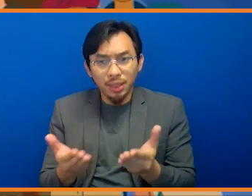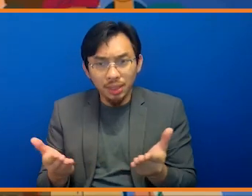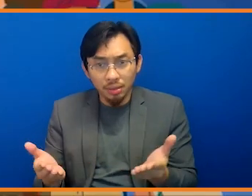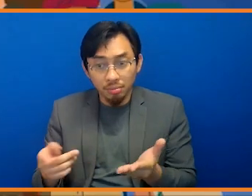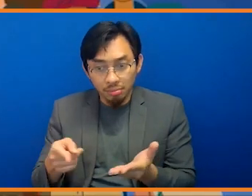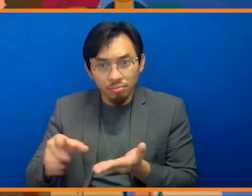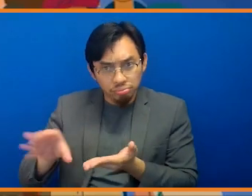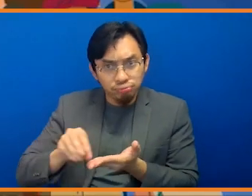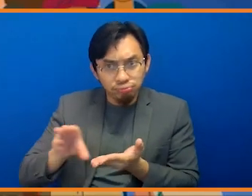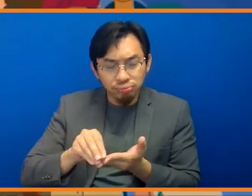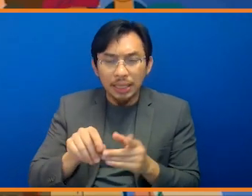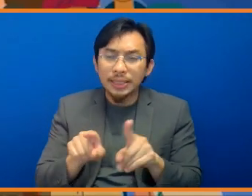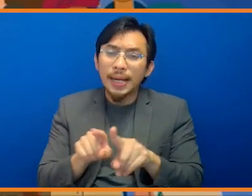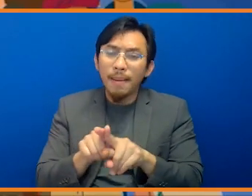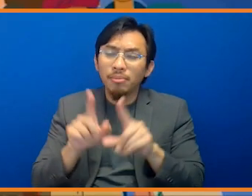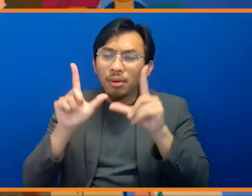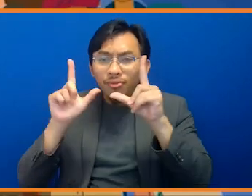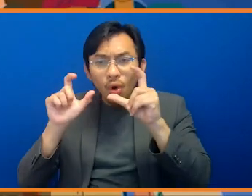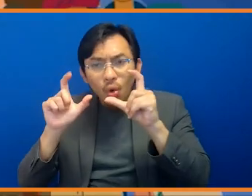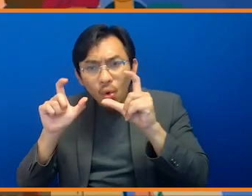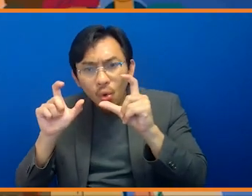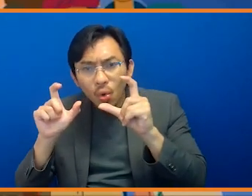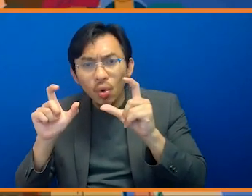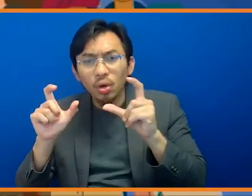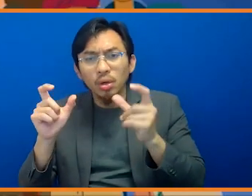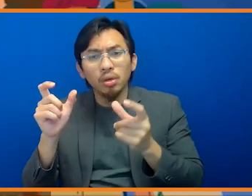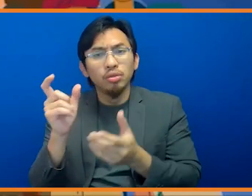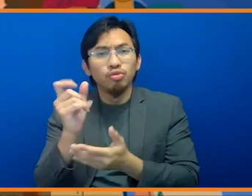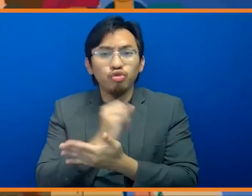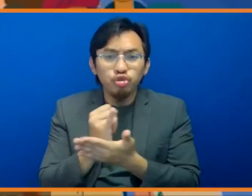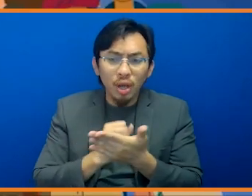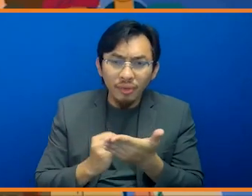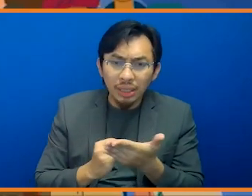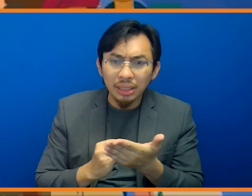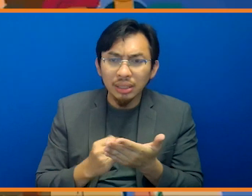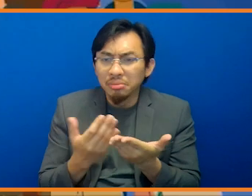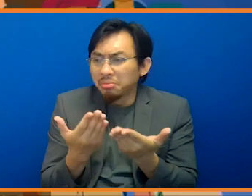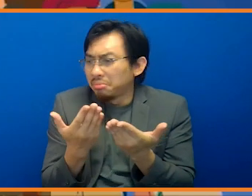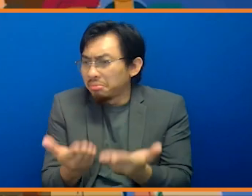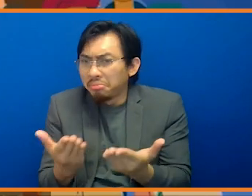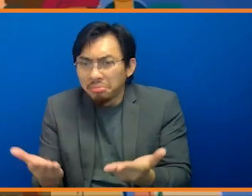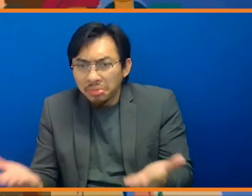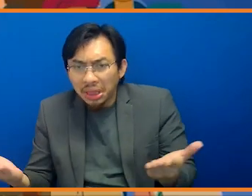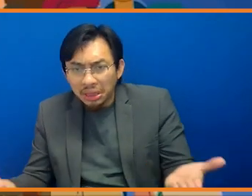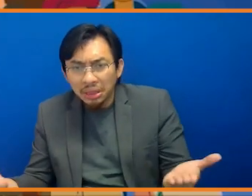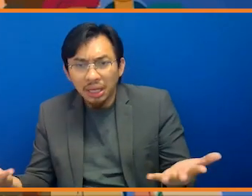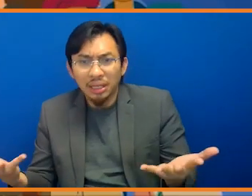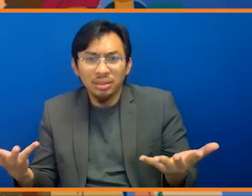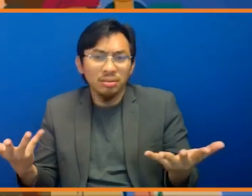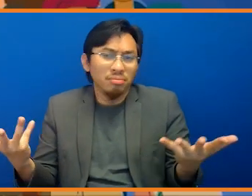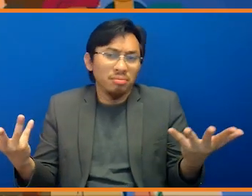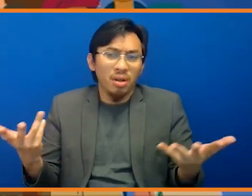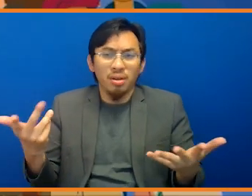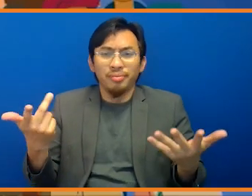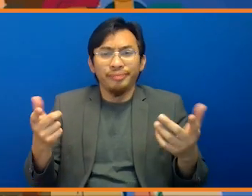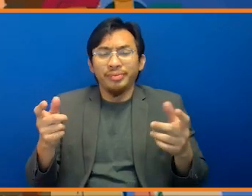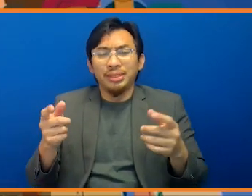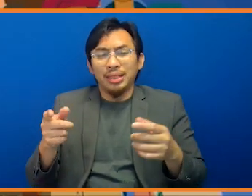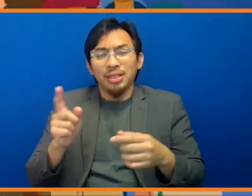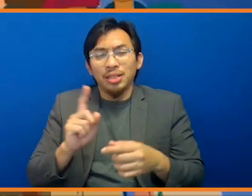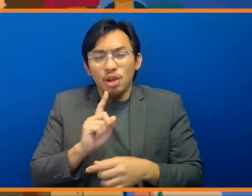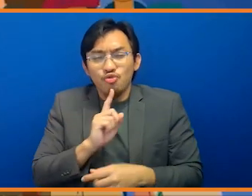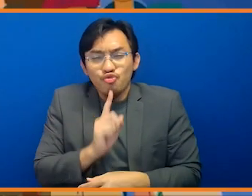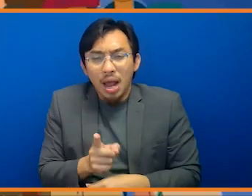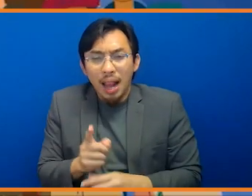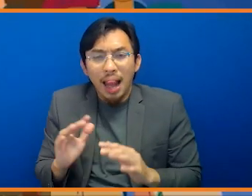collect objects such as photos, drawings, or materials, something like that, that will evoke